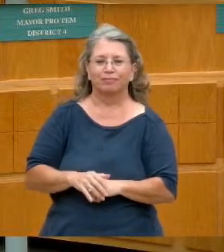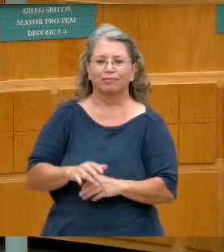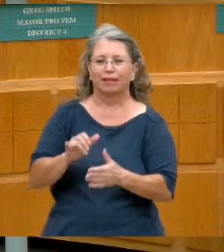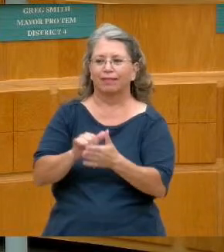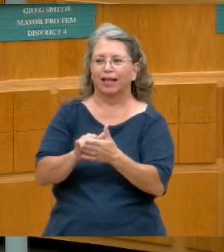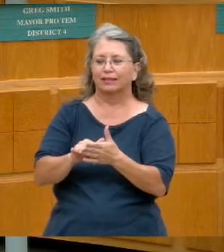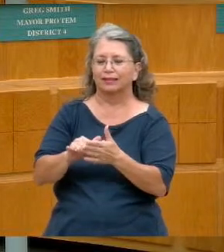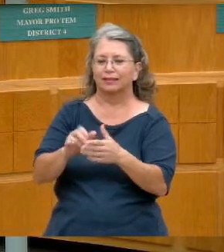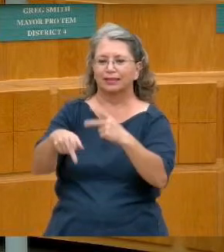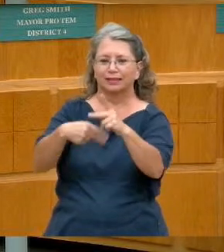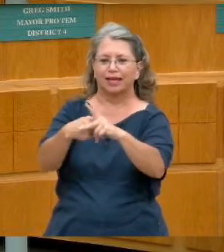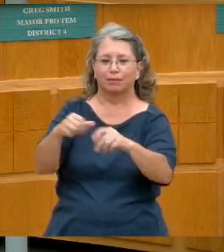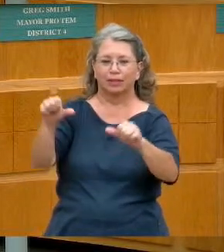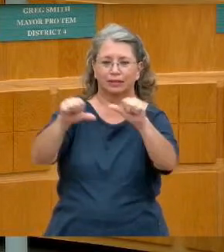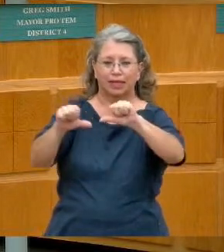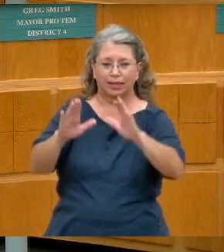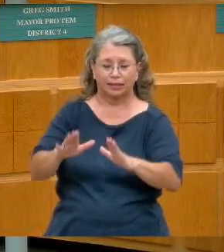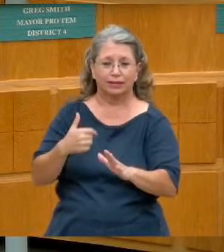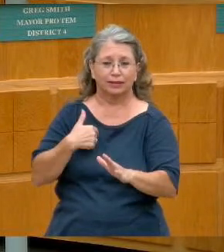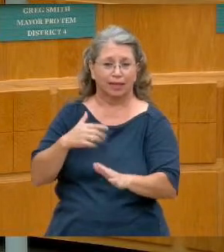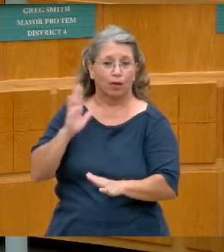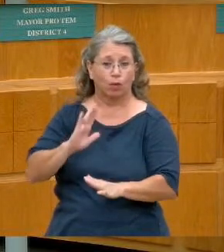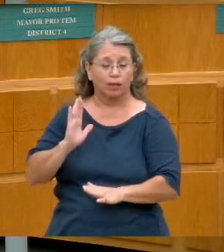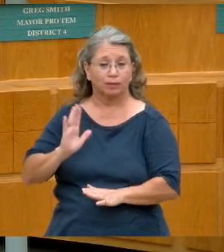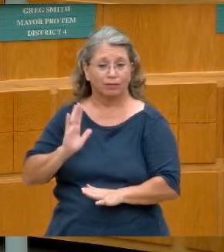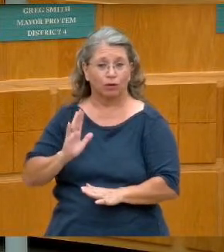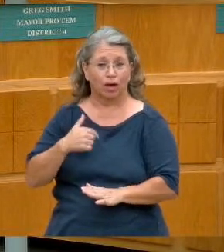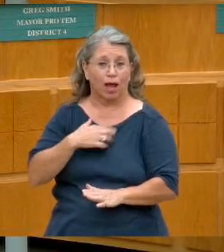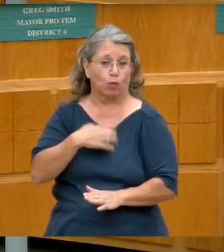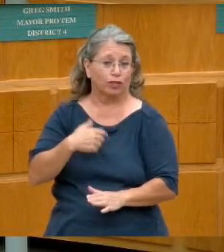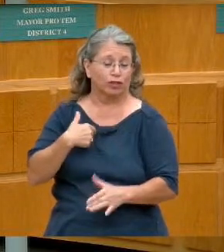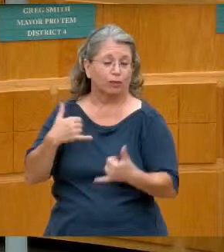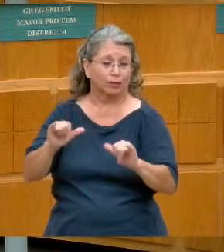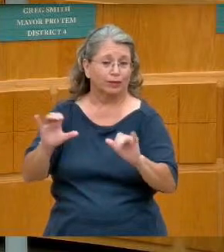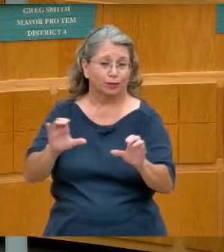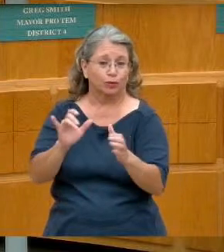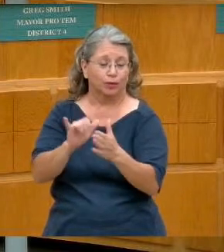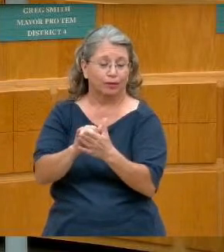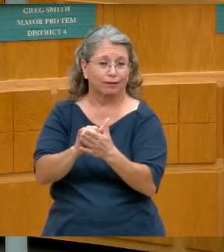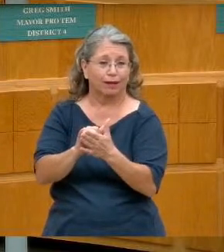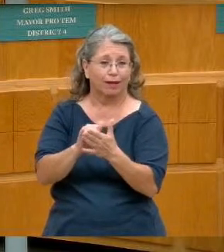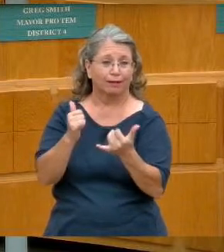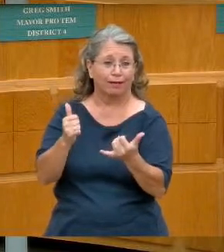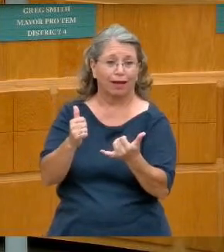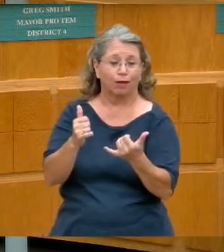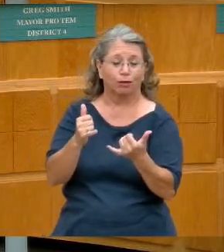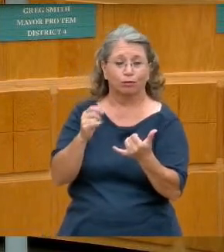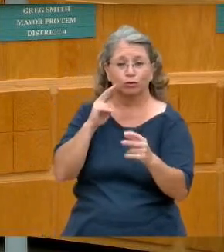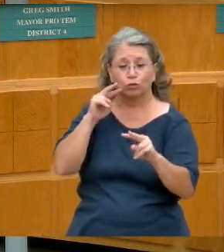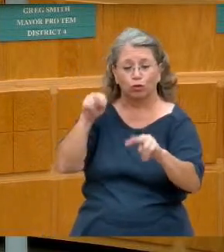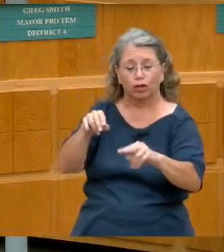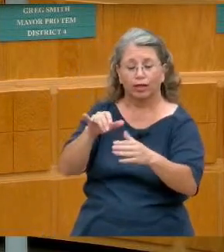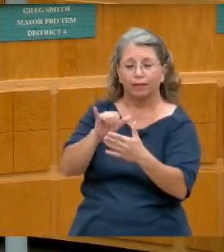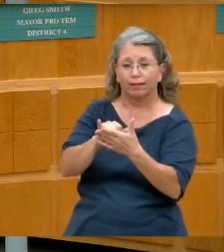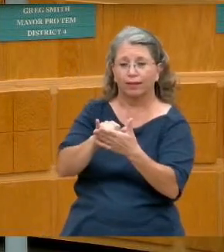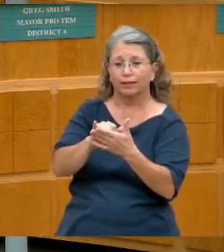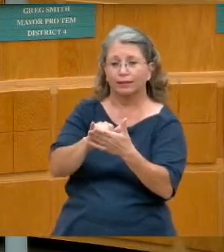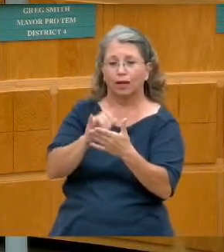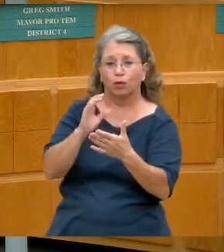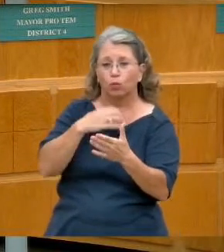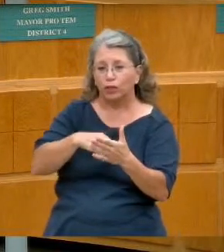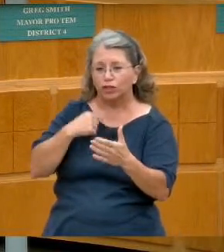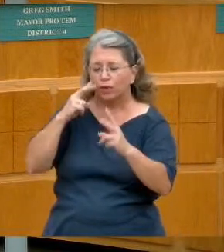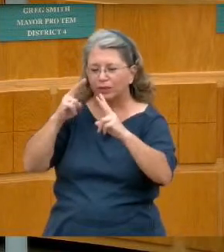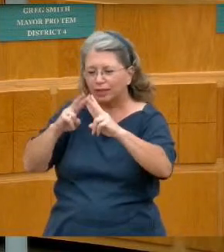of scientist I was, and that's what I kind of wish I was doing to look at this pandemic, was analyzing